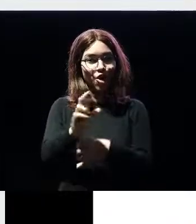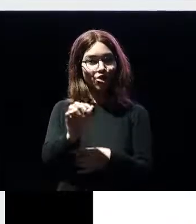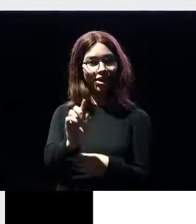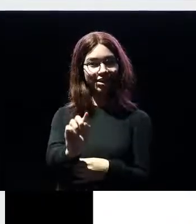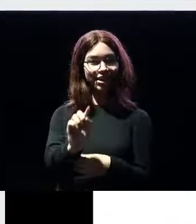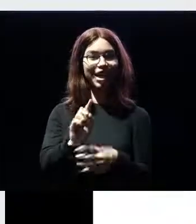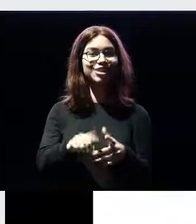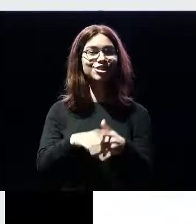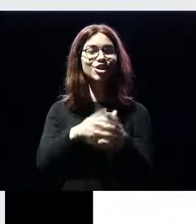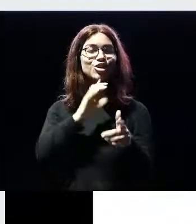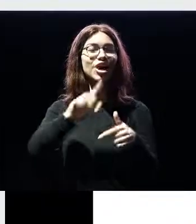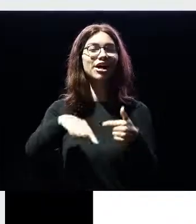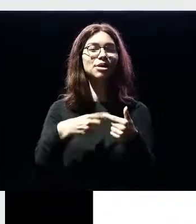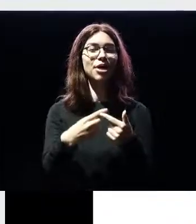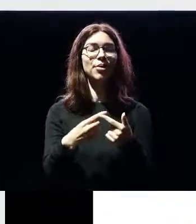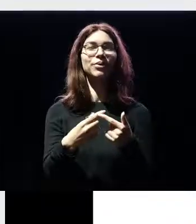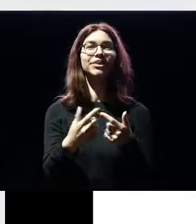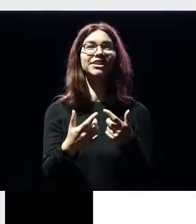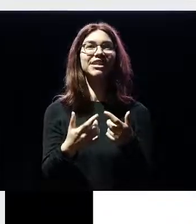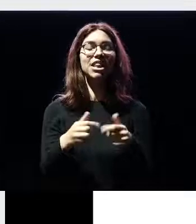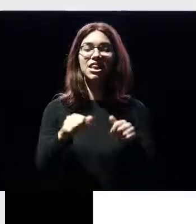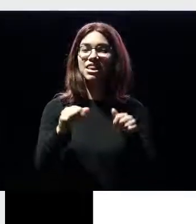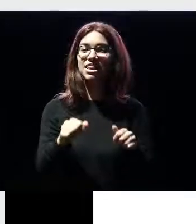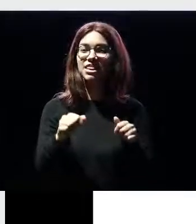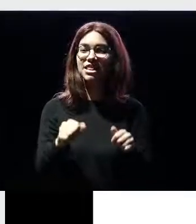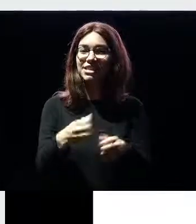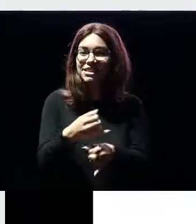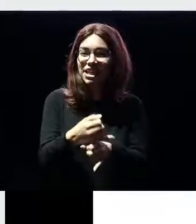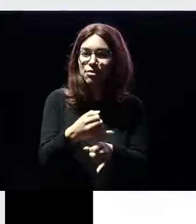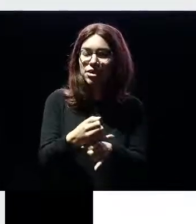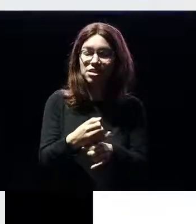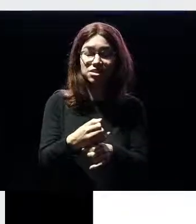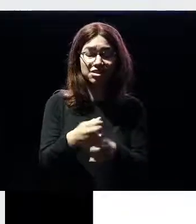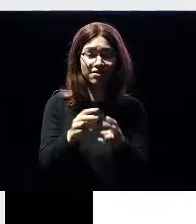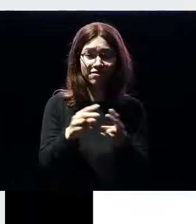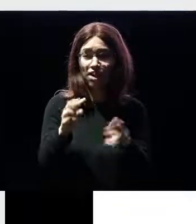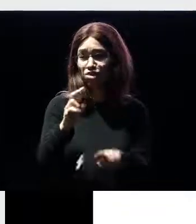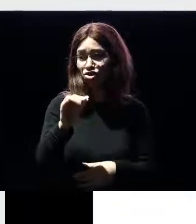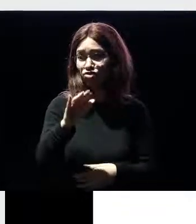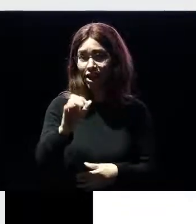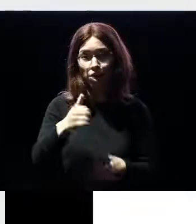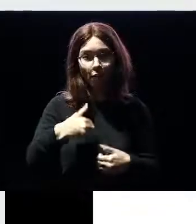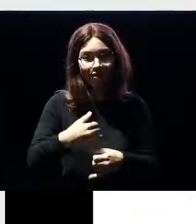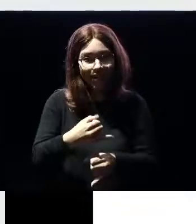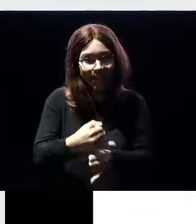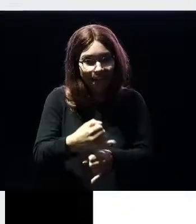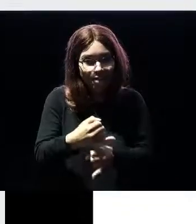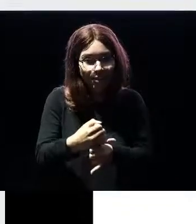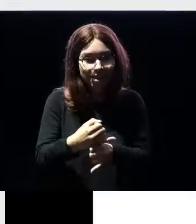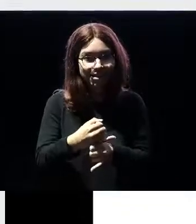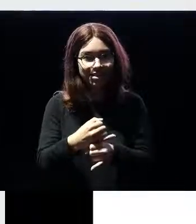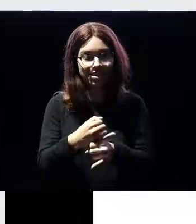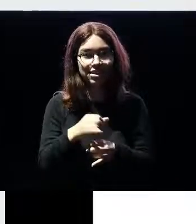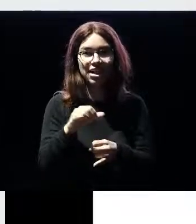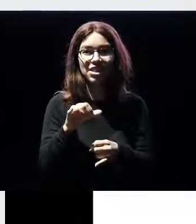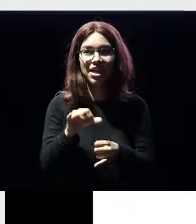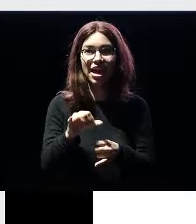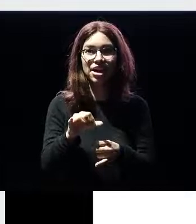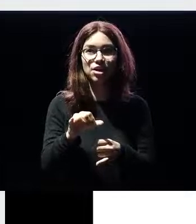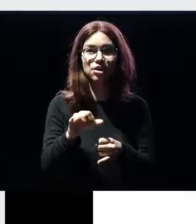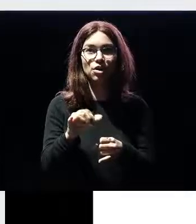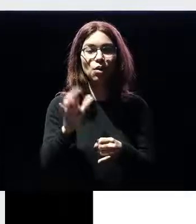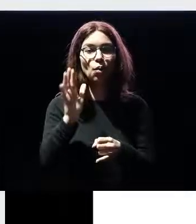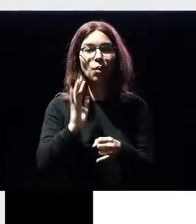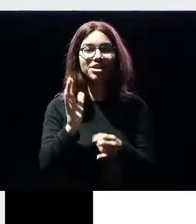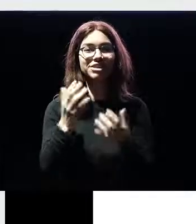talking about that. It's an incredibly rare thing to have a campus that was a